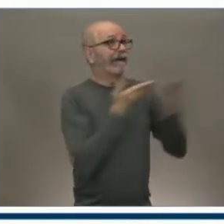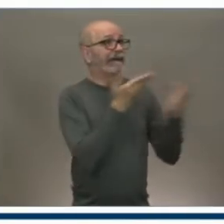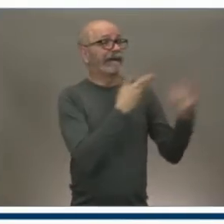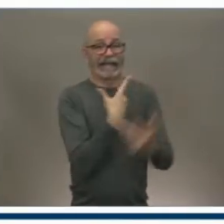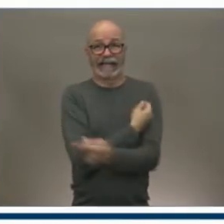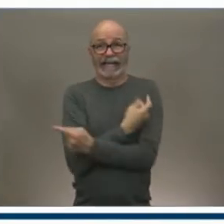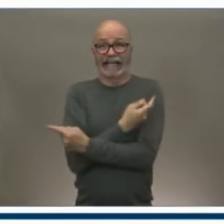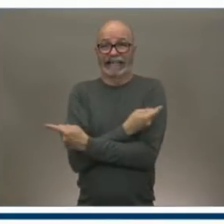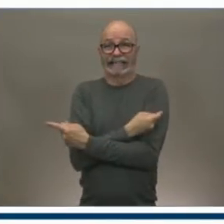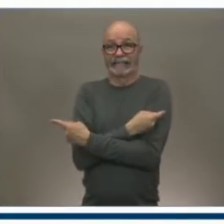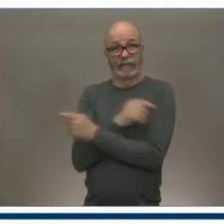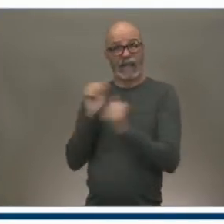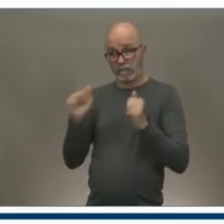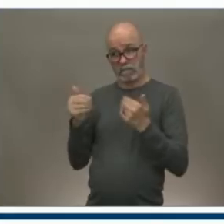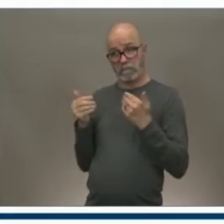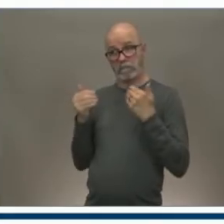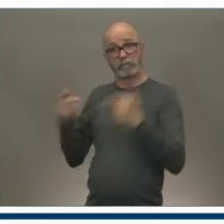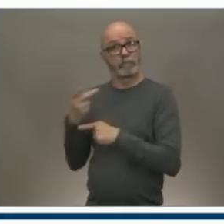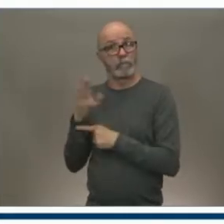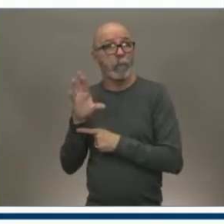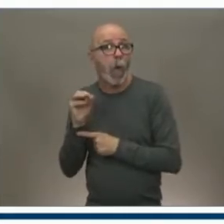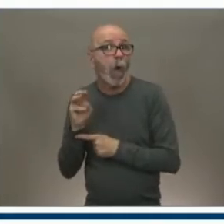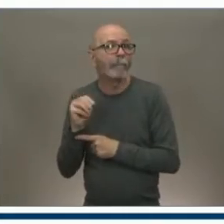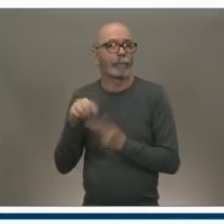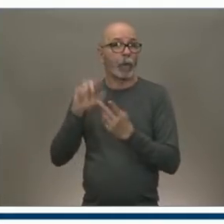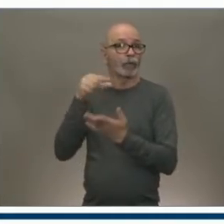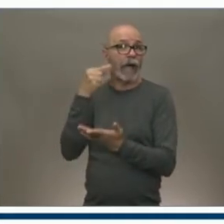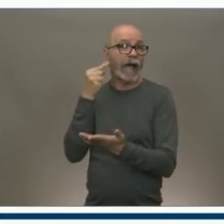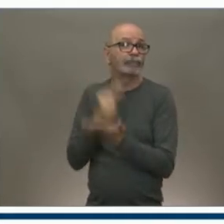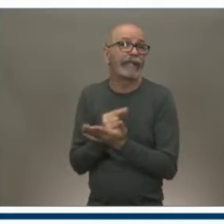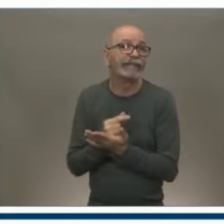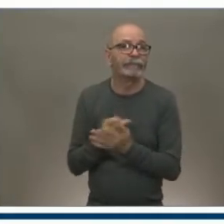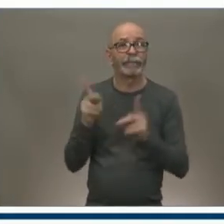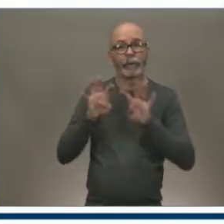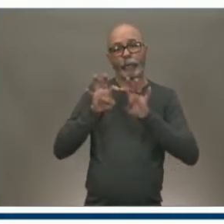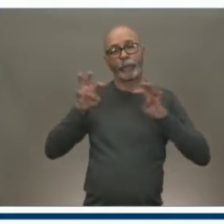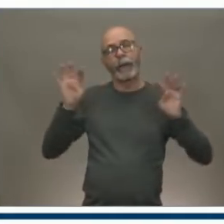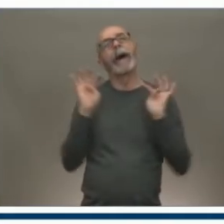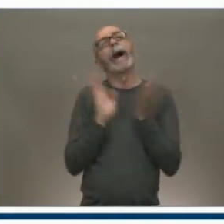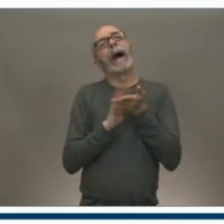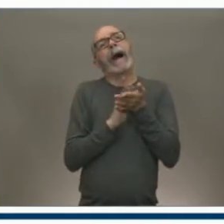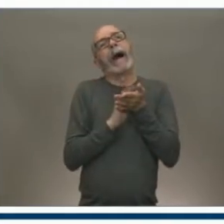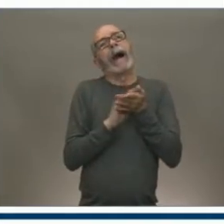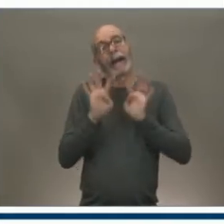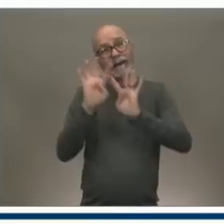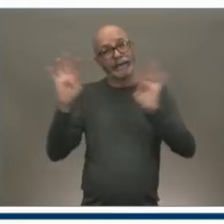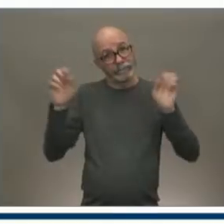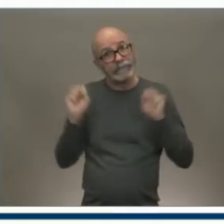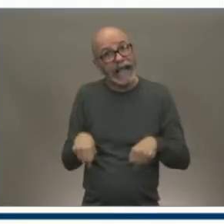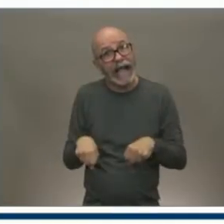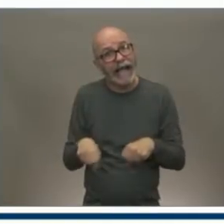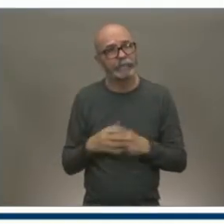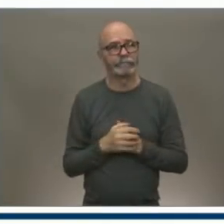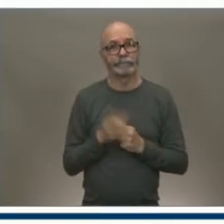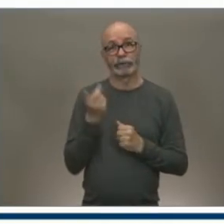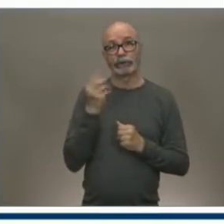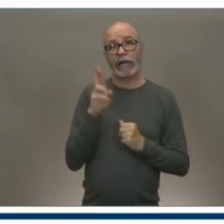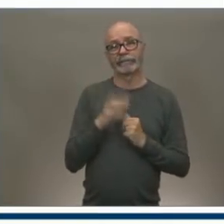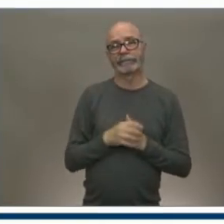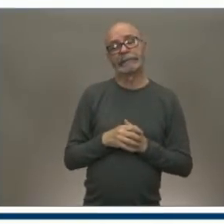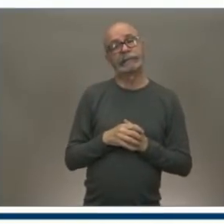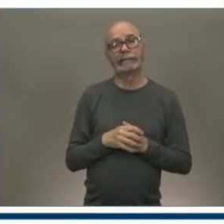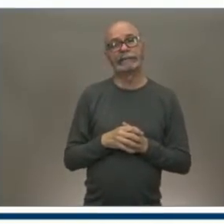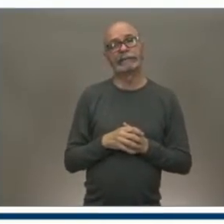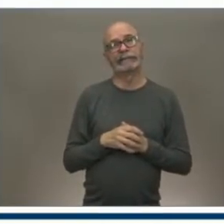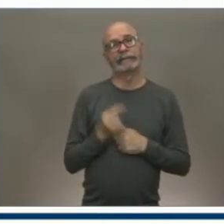should Nova Scotia high school graduates expect to see this year? So I wish I had a bit of a crystal ball. I